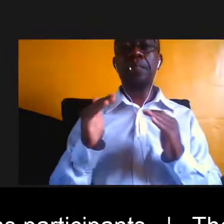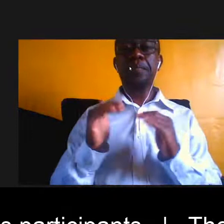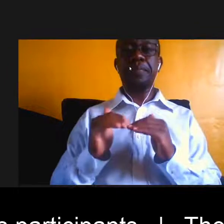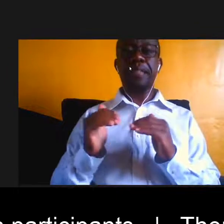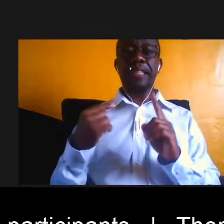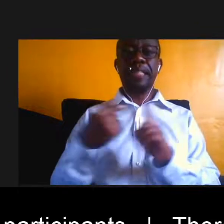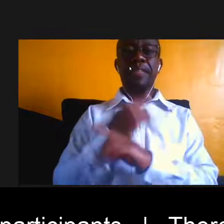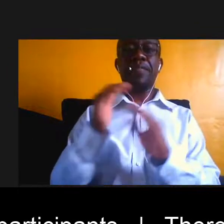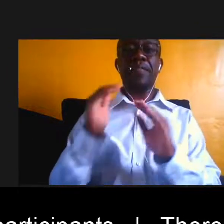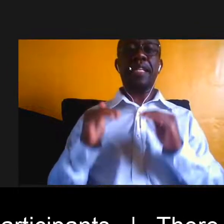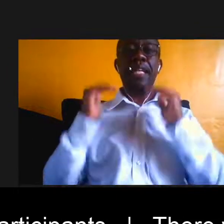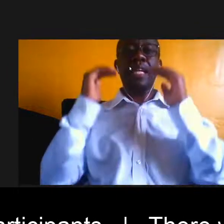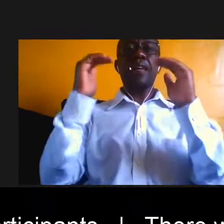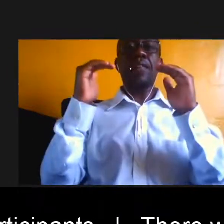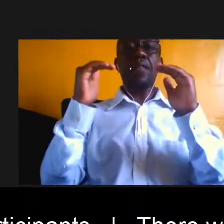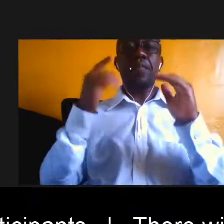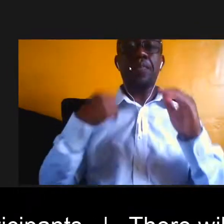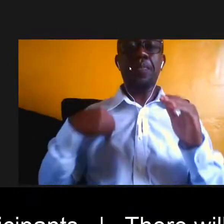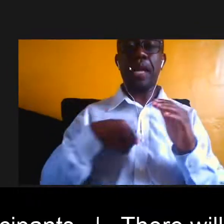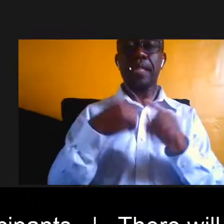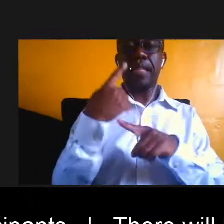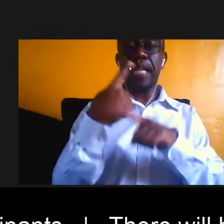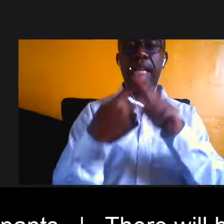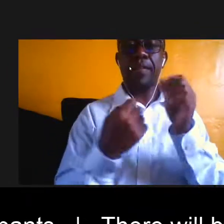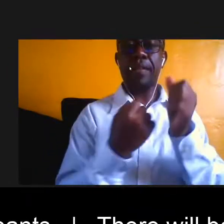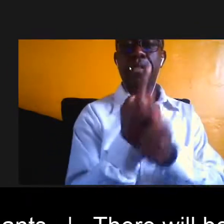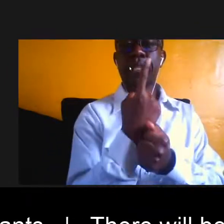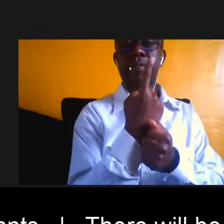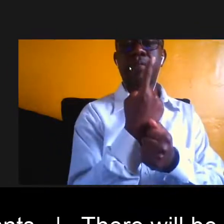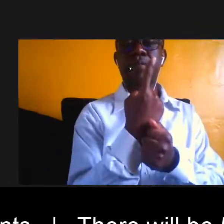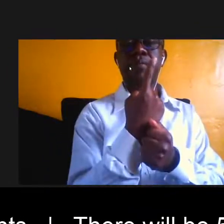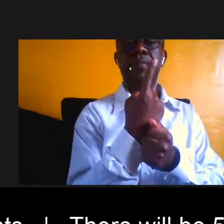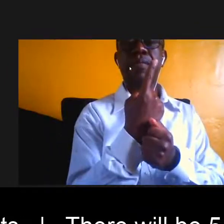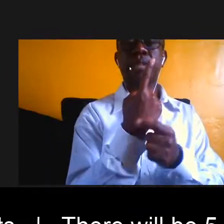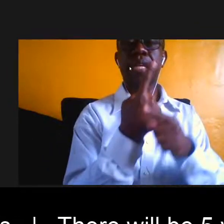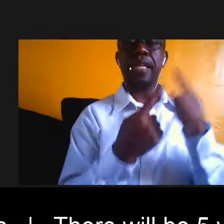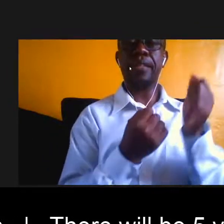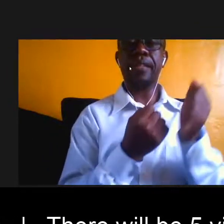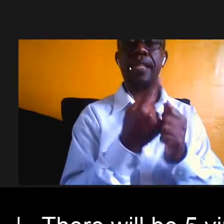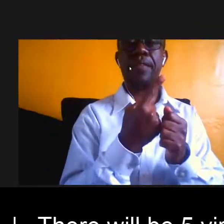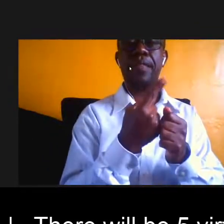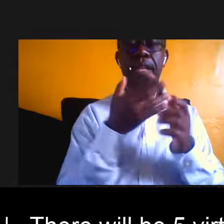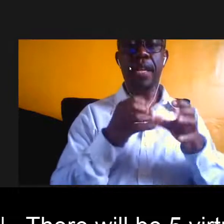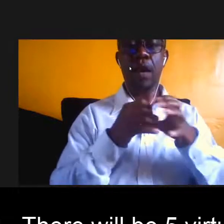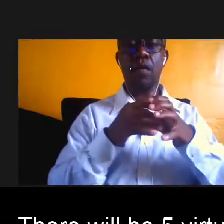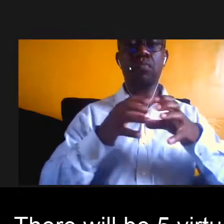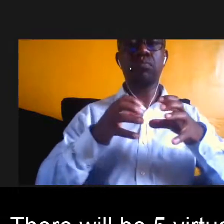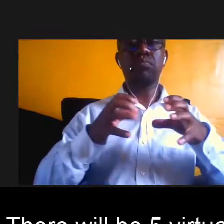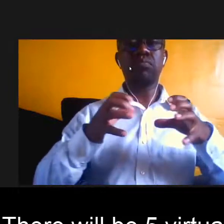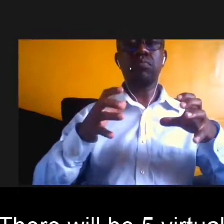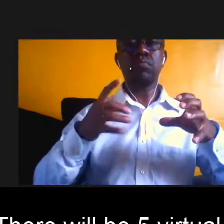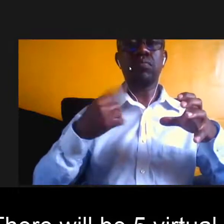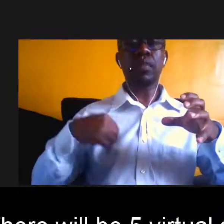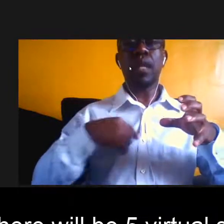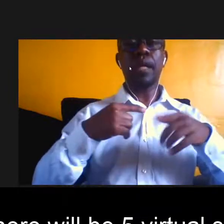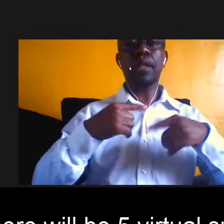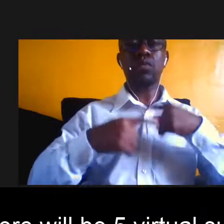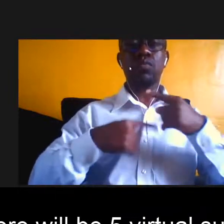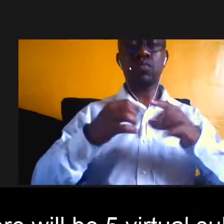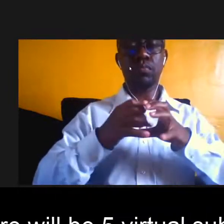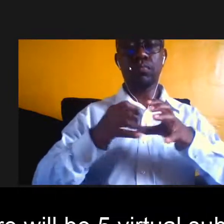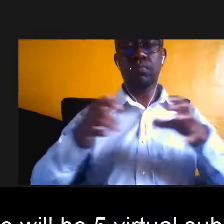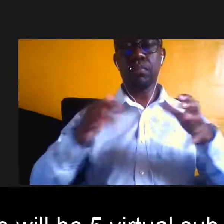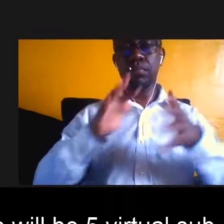our 11th year as a CSO Forum. We're a growing entity. We're a growing organization. We're a growing movement. We're a growing network of